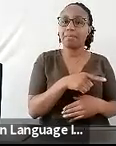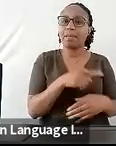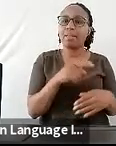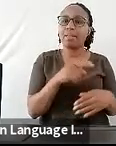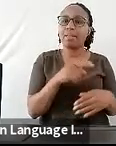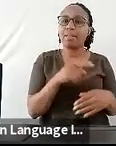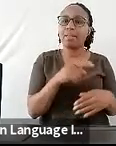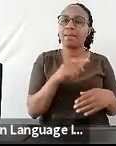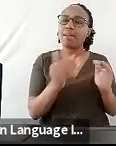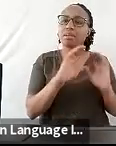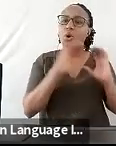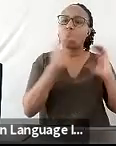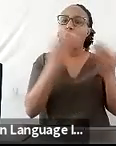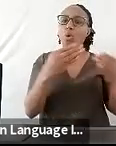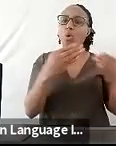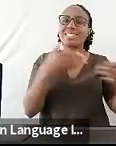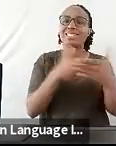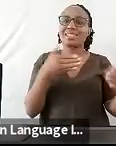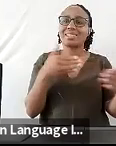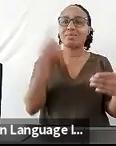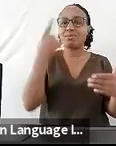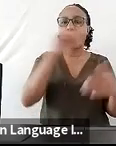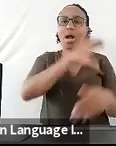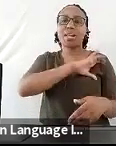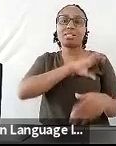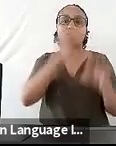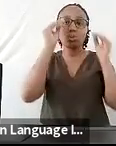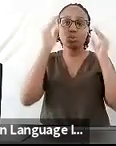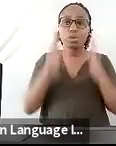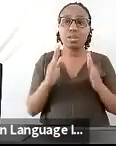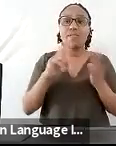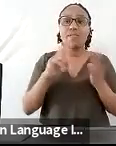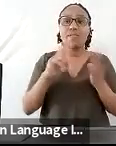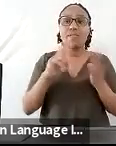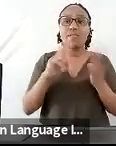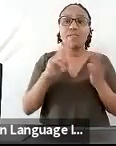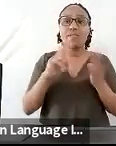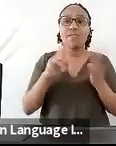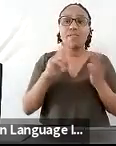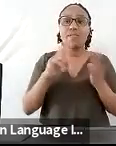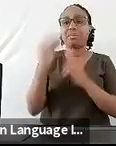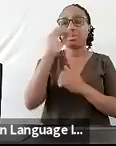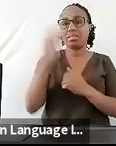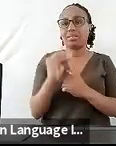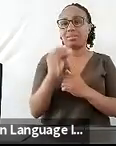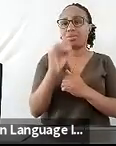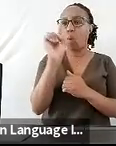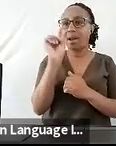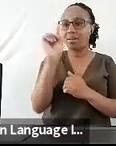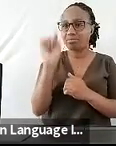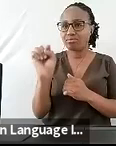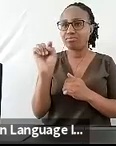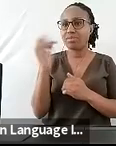Canadian student visas is 39%, so about one in every three. The rejection rate for Africans